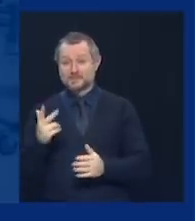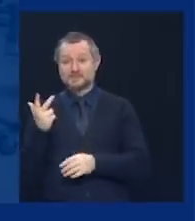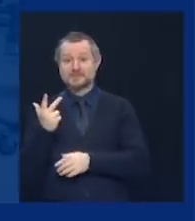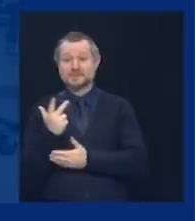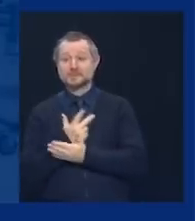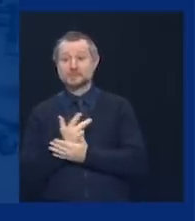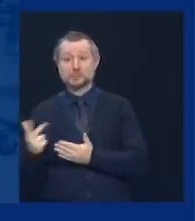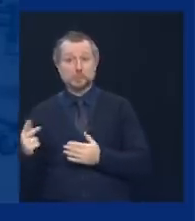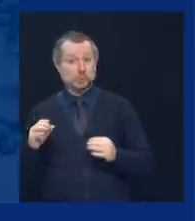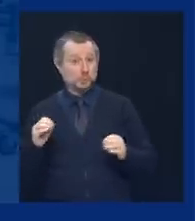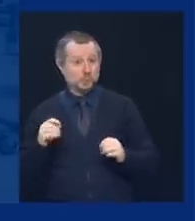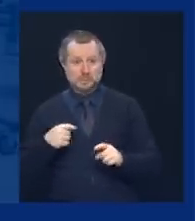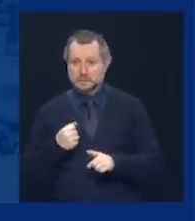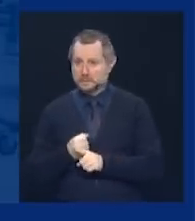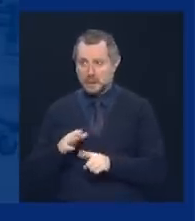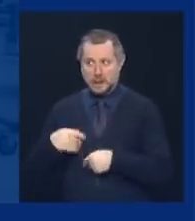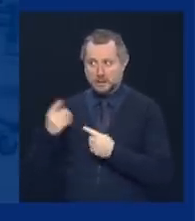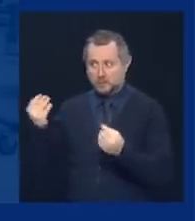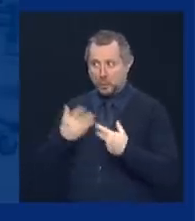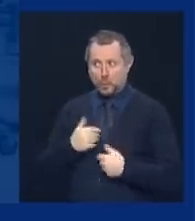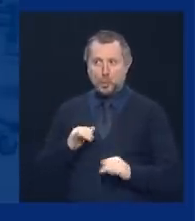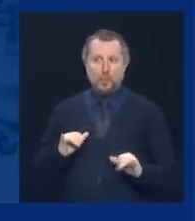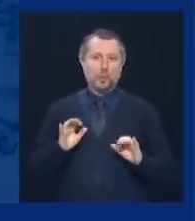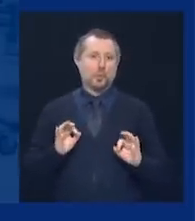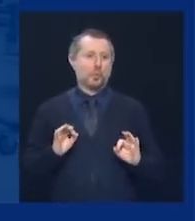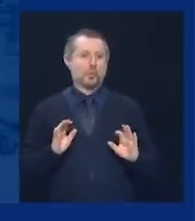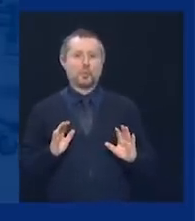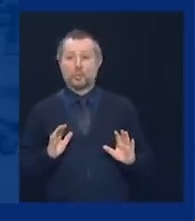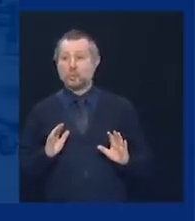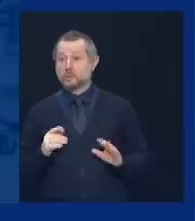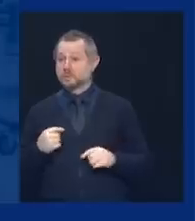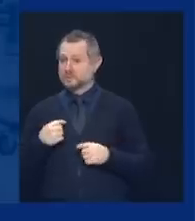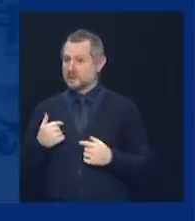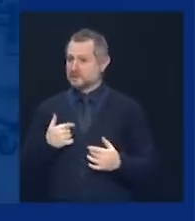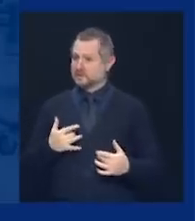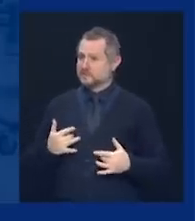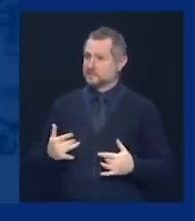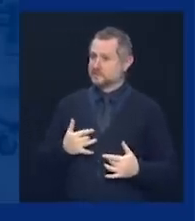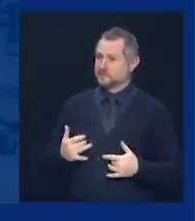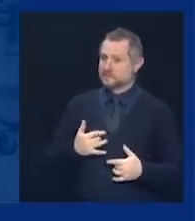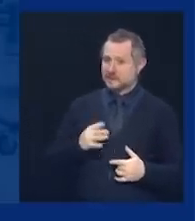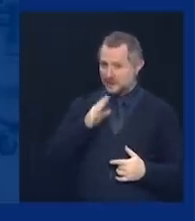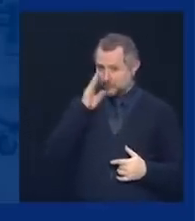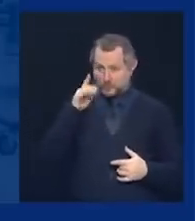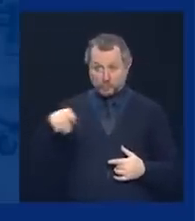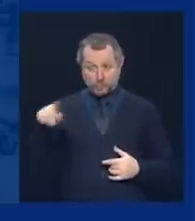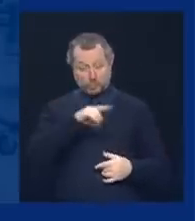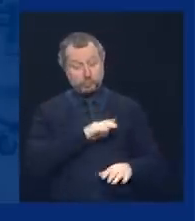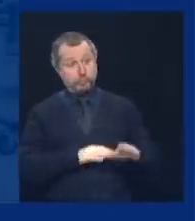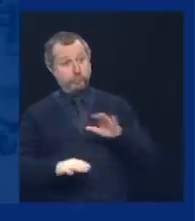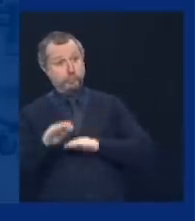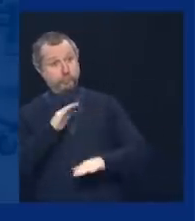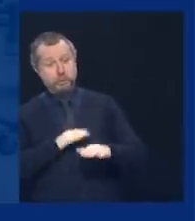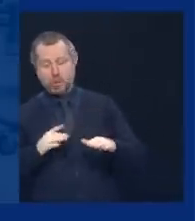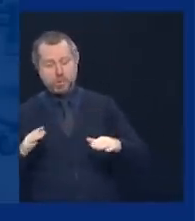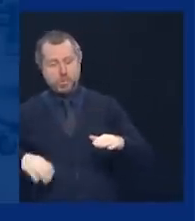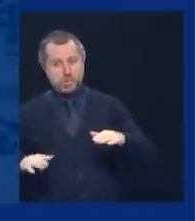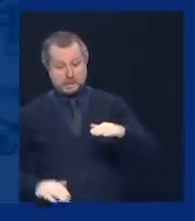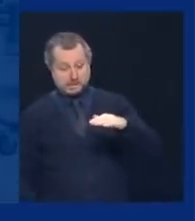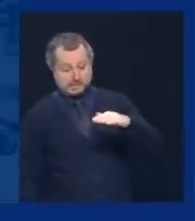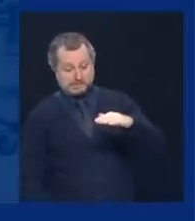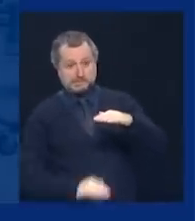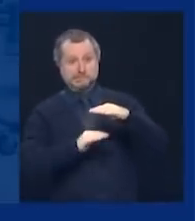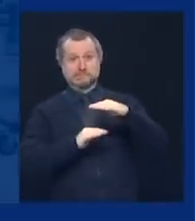85% capacity, right? So on the fear of overwhelming the hospital. system. No hospital has said that they're